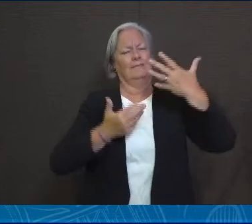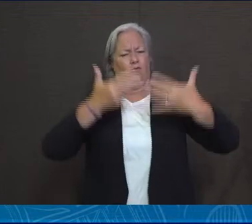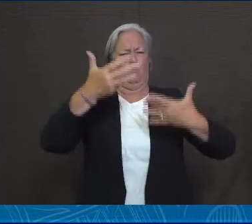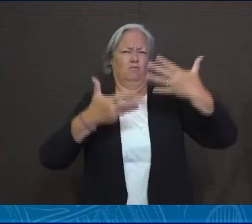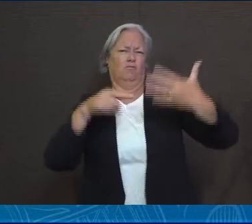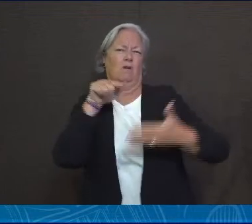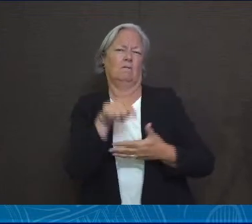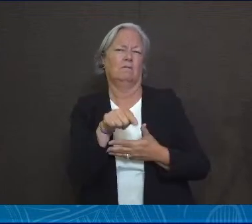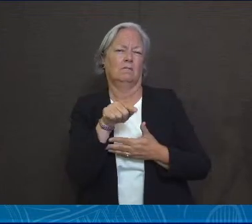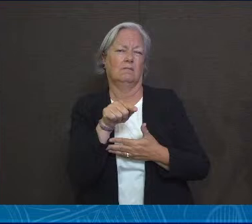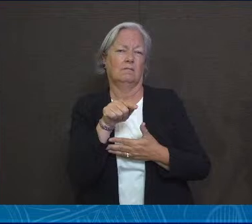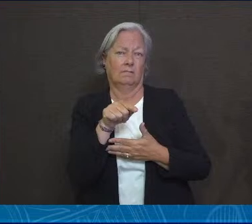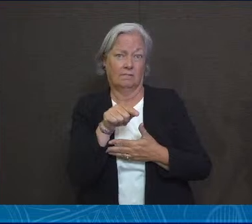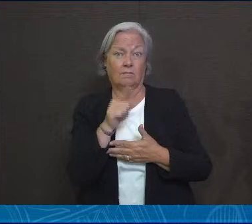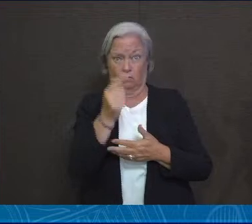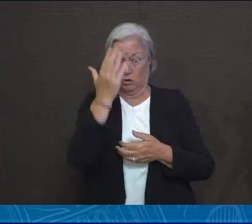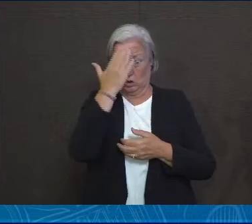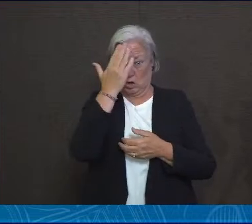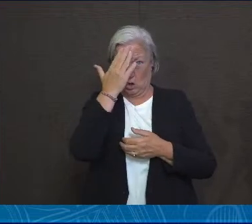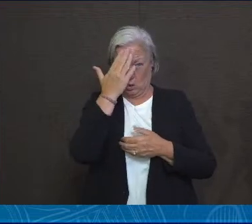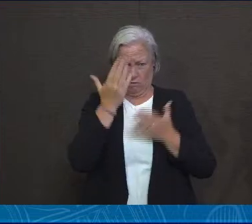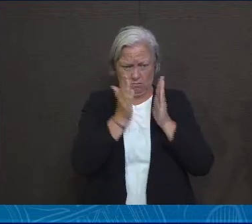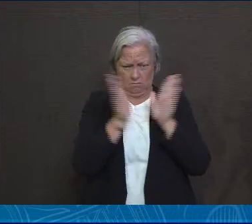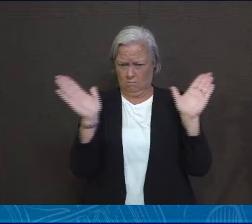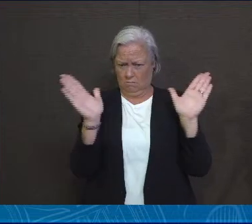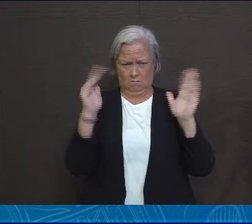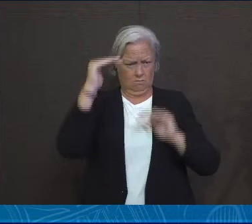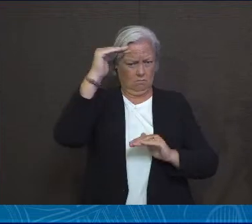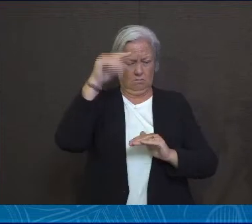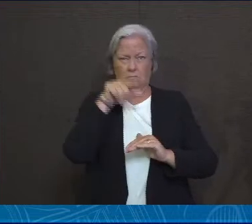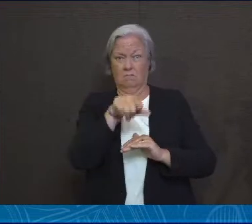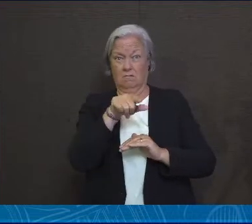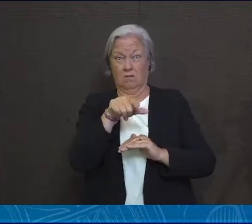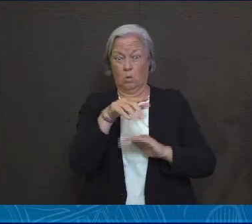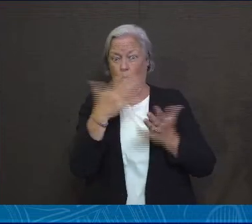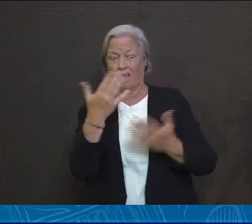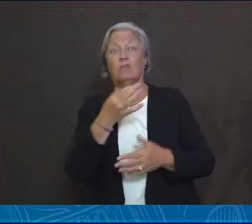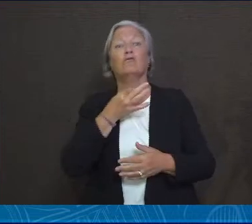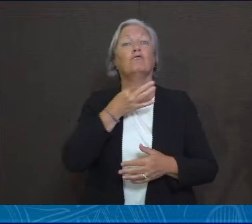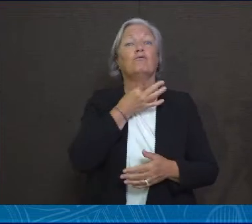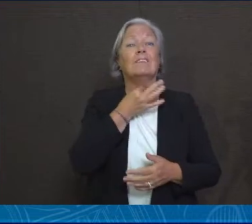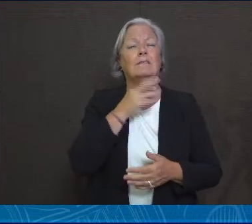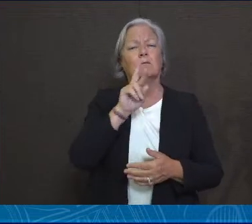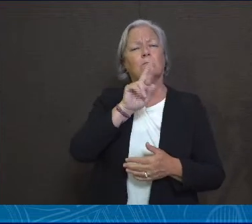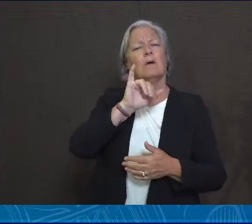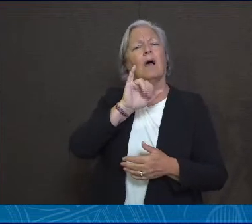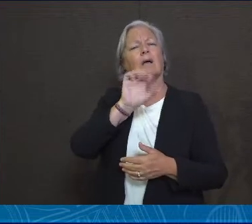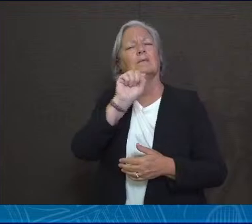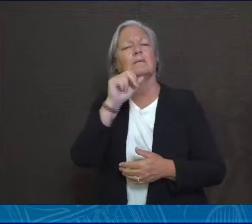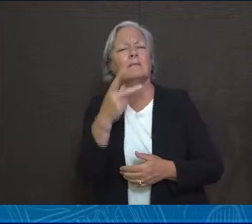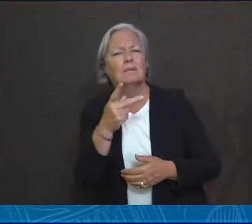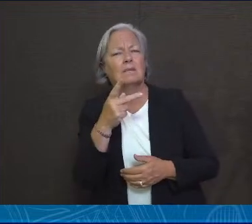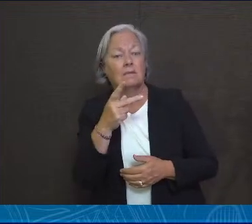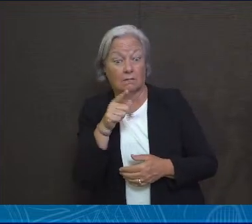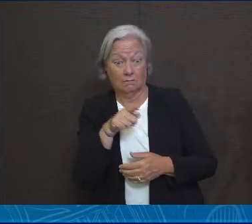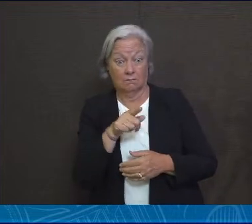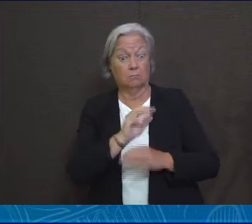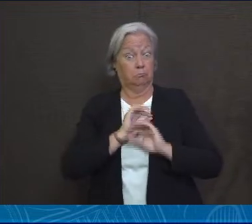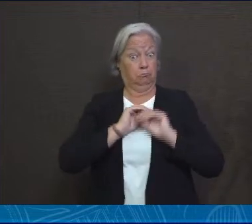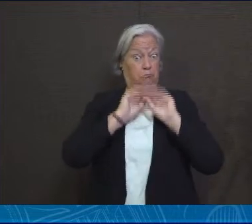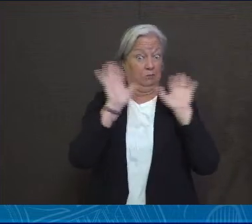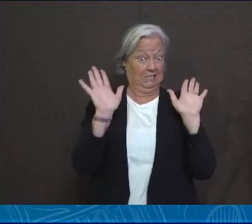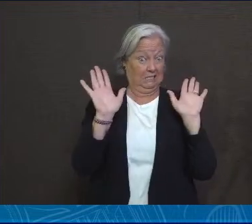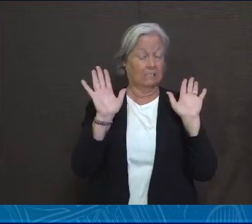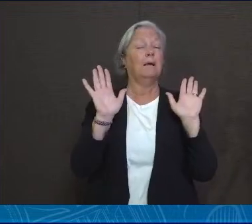if once you have that risk lens, that's also going to add some risk to the people and the households and the community. So that is something that